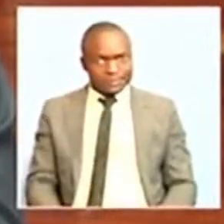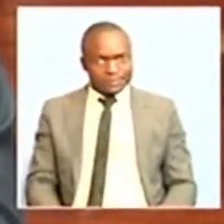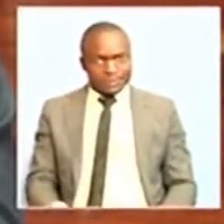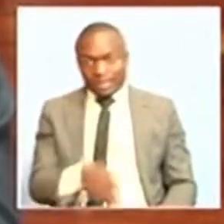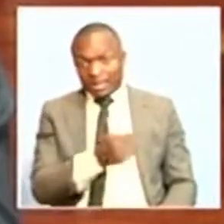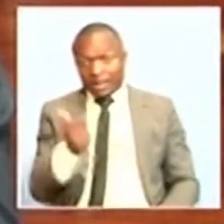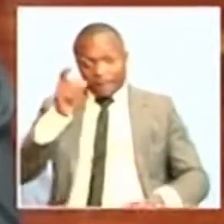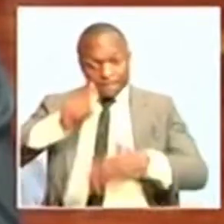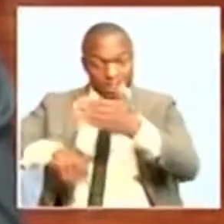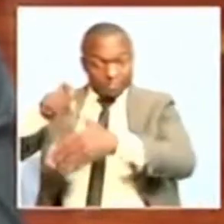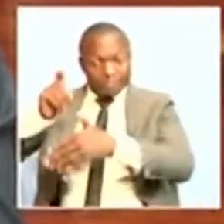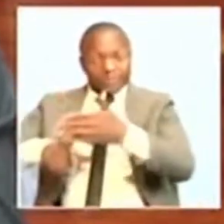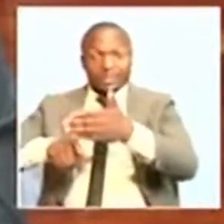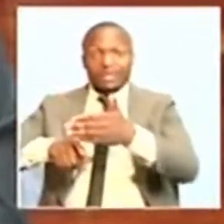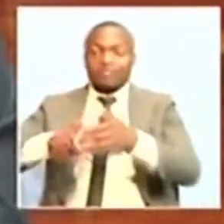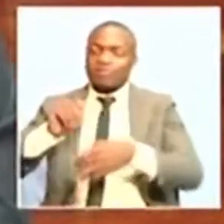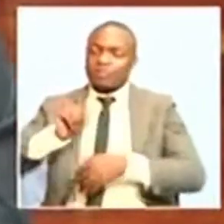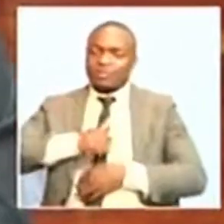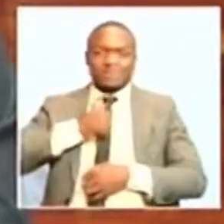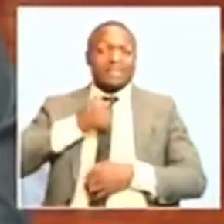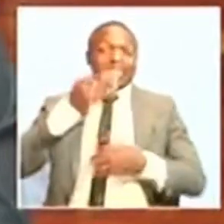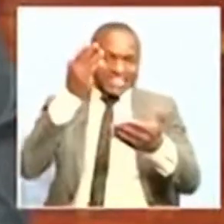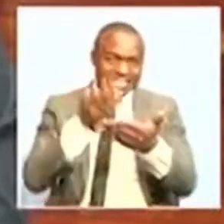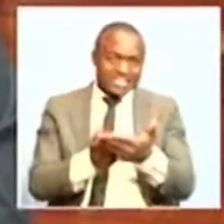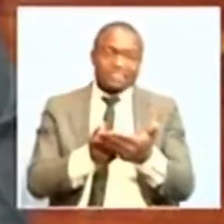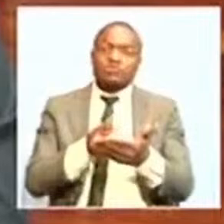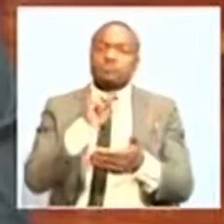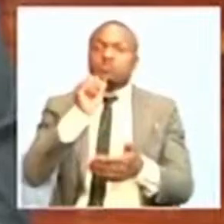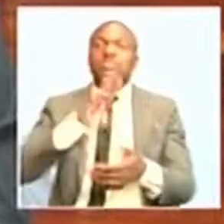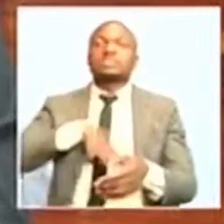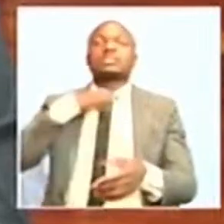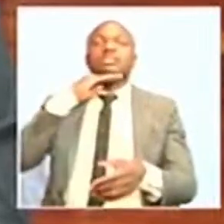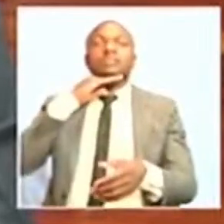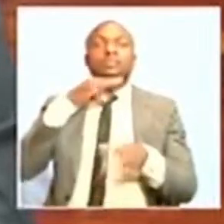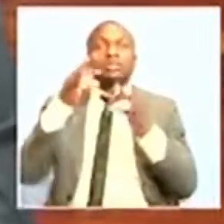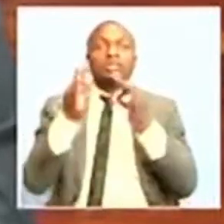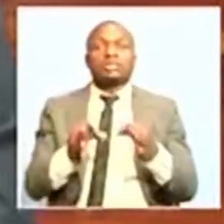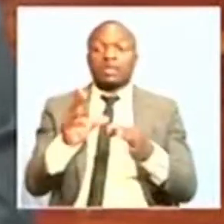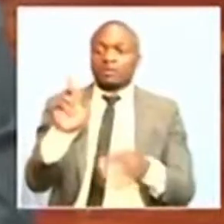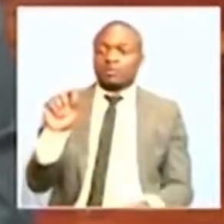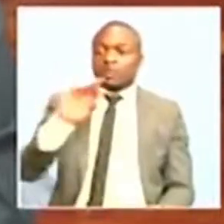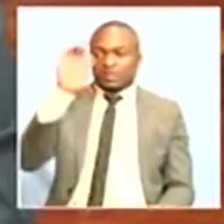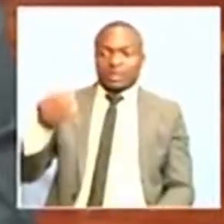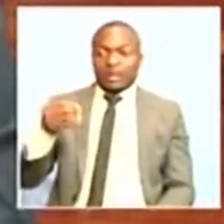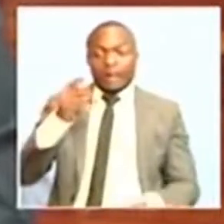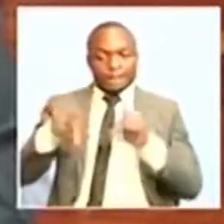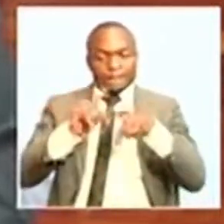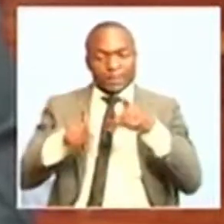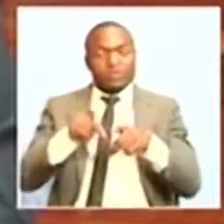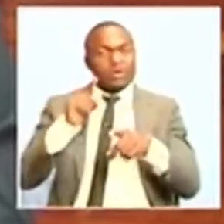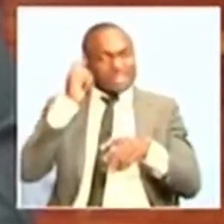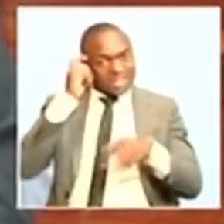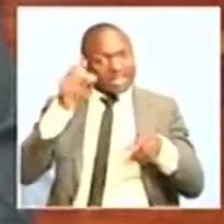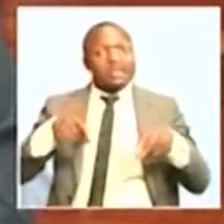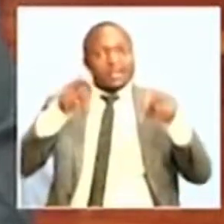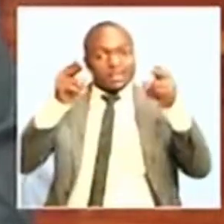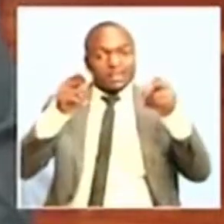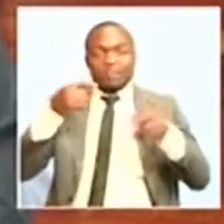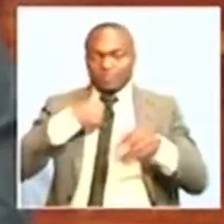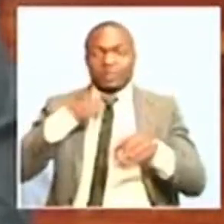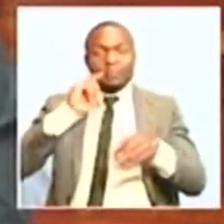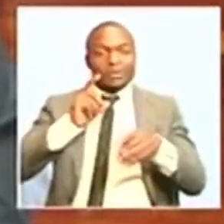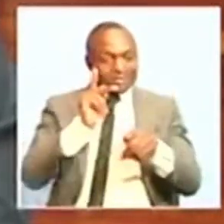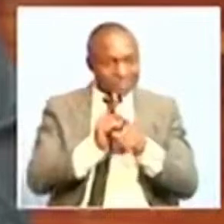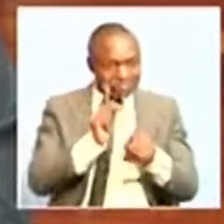another tax is charged. So for me, this is not enough. If 20% people think is too high, for me it should be